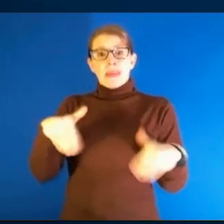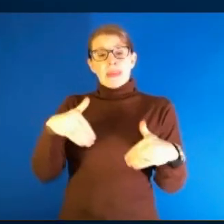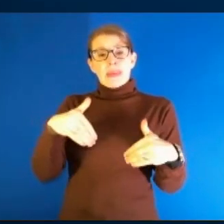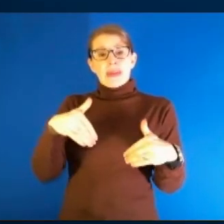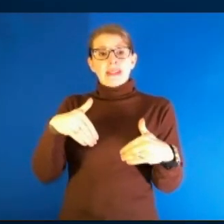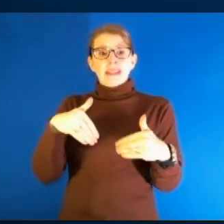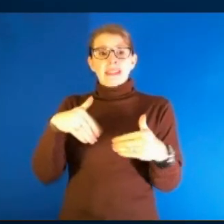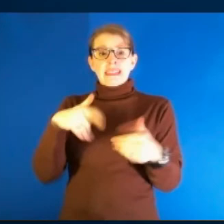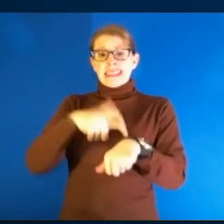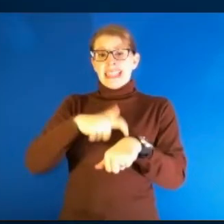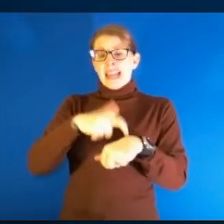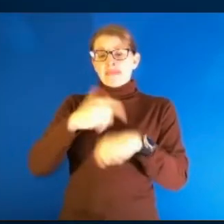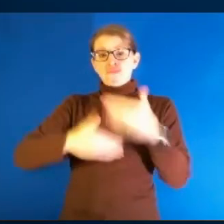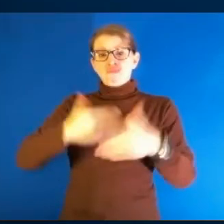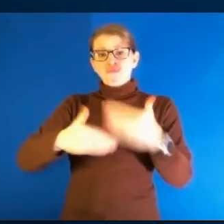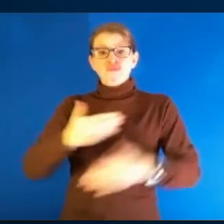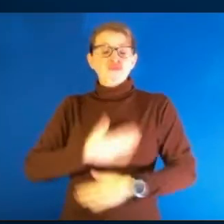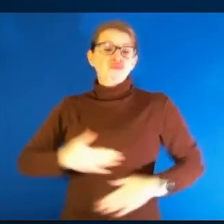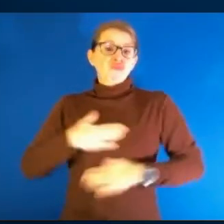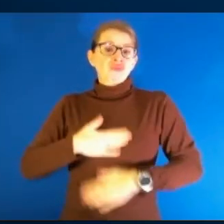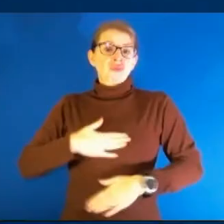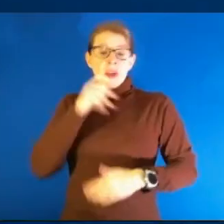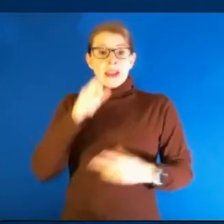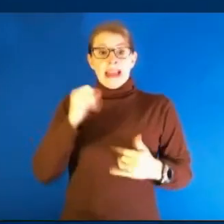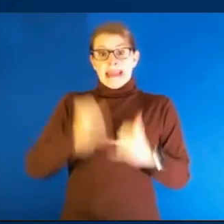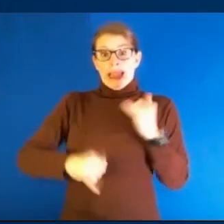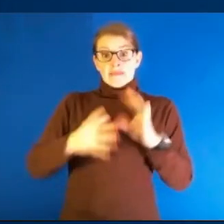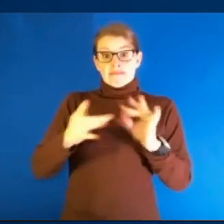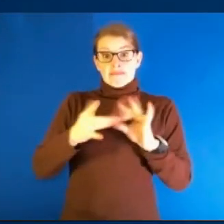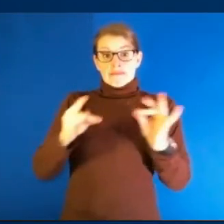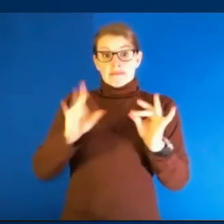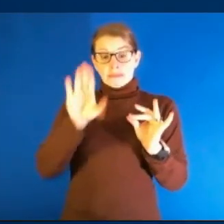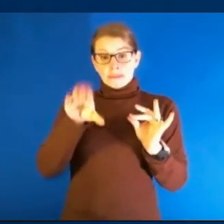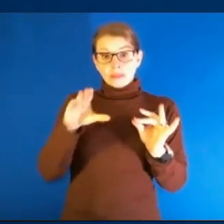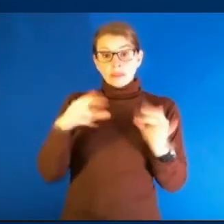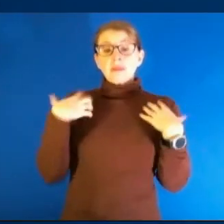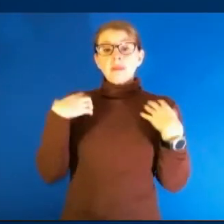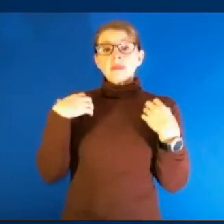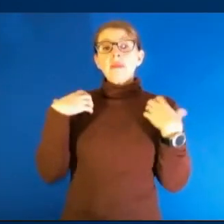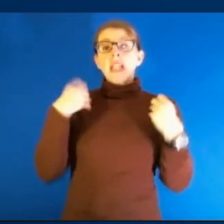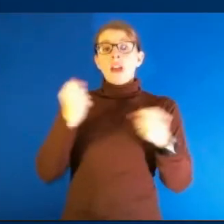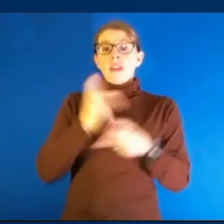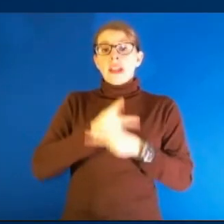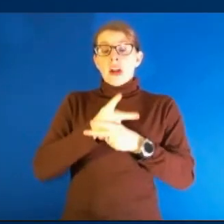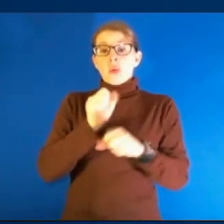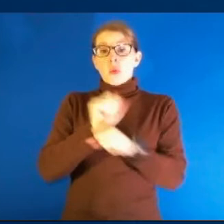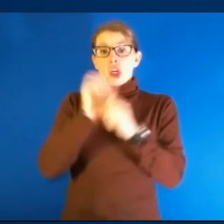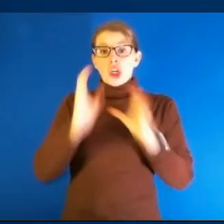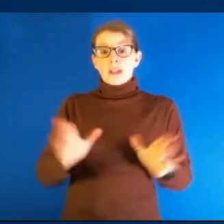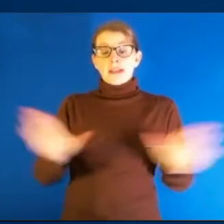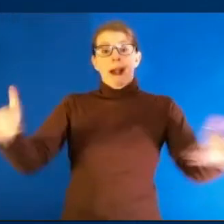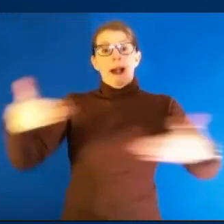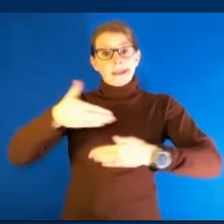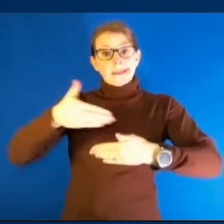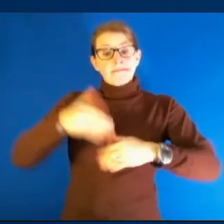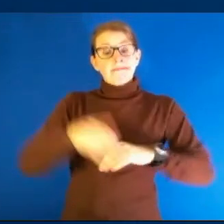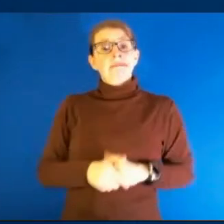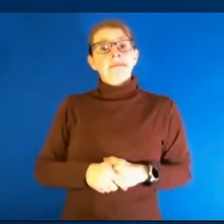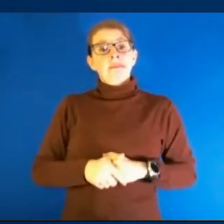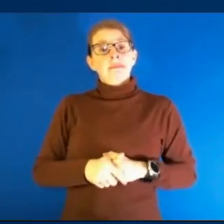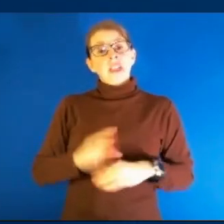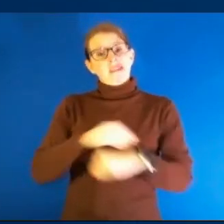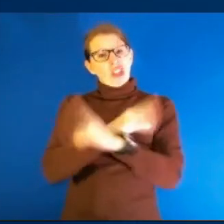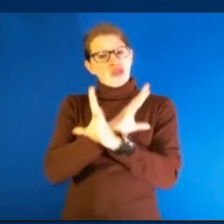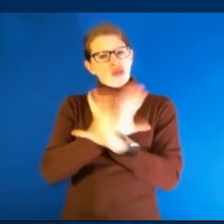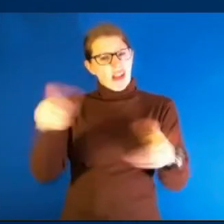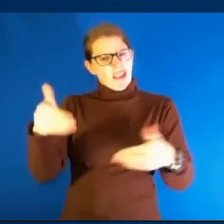period. The last comment I would make is, give your healthcare workers and all your frontline workers a hug, at least a virtual hug,